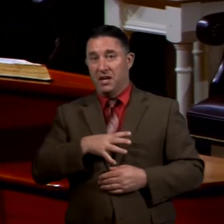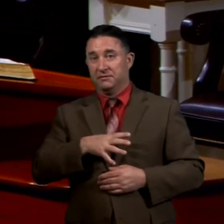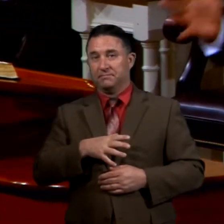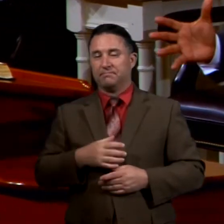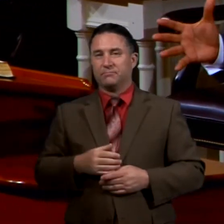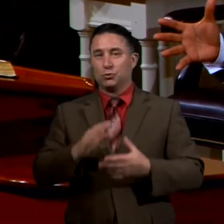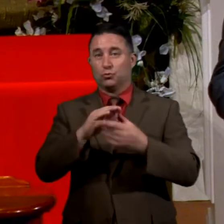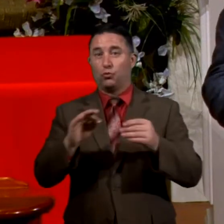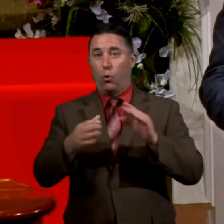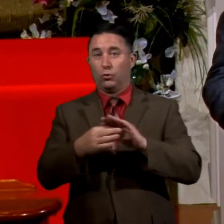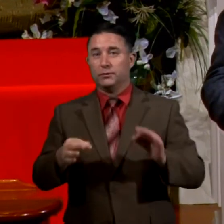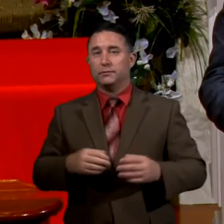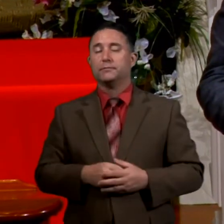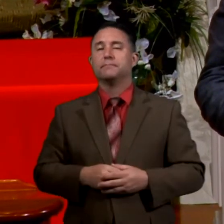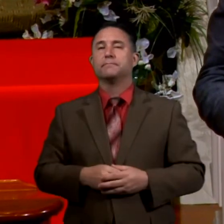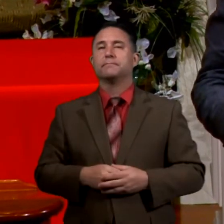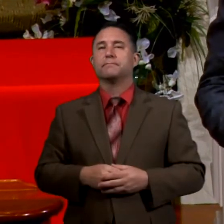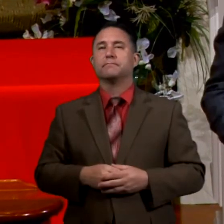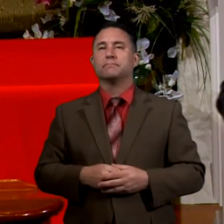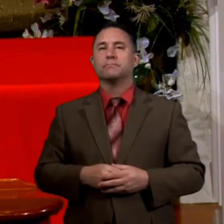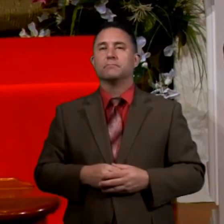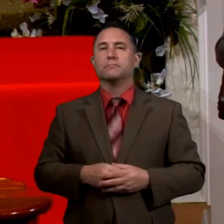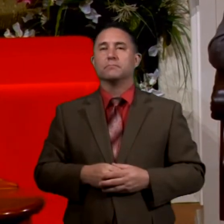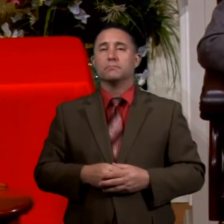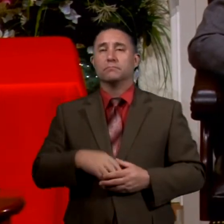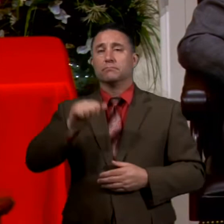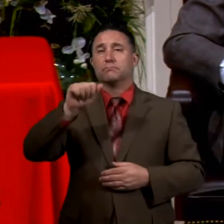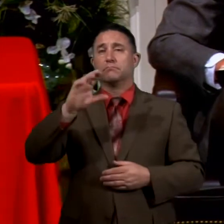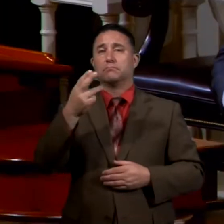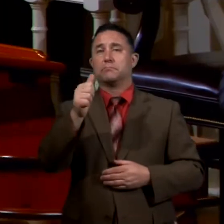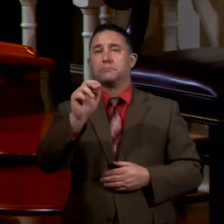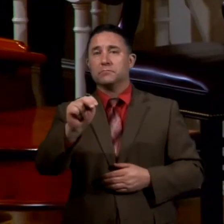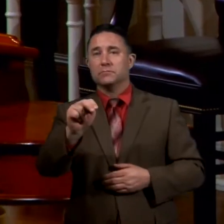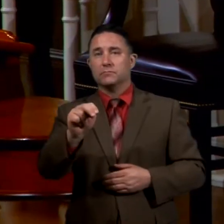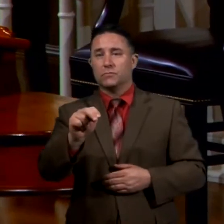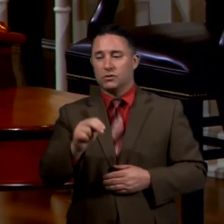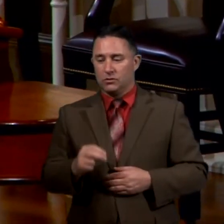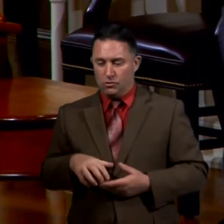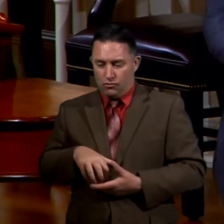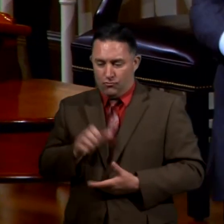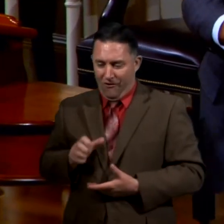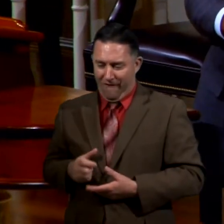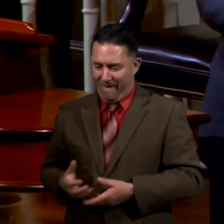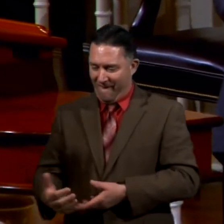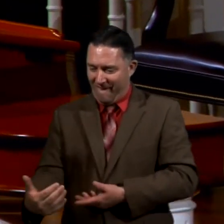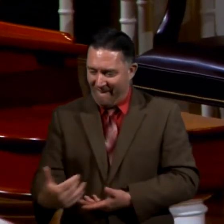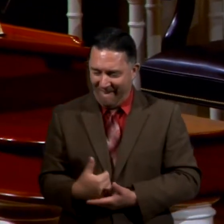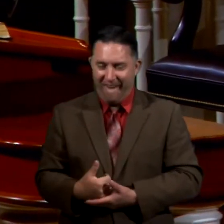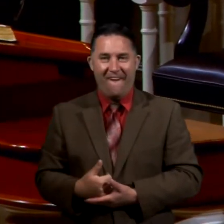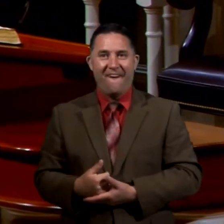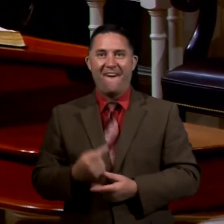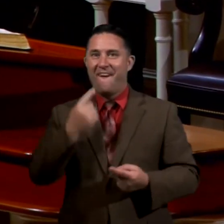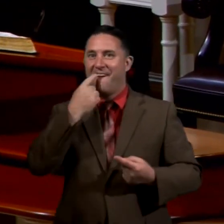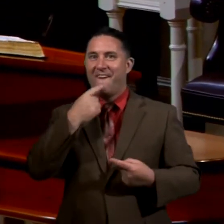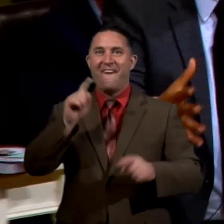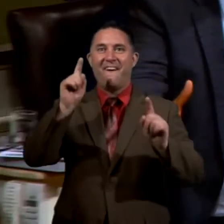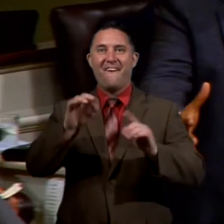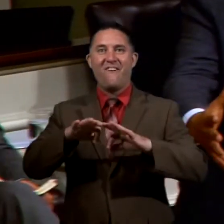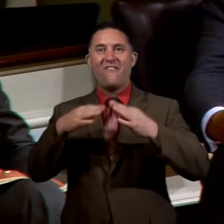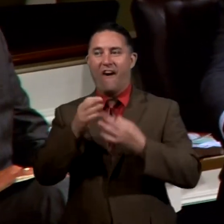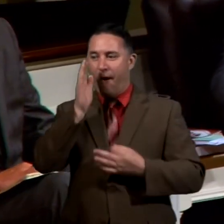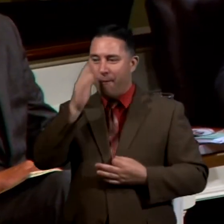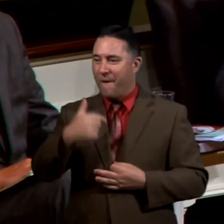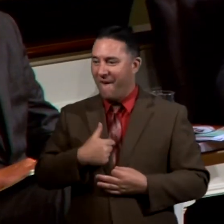the story of him grabbing all that treasure and thinking that it was going to prosper probably his